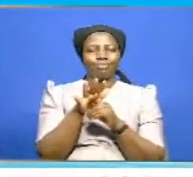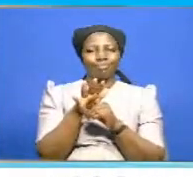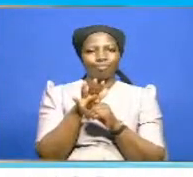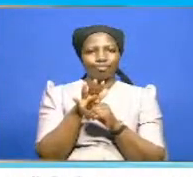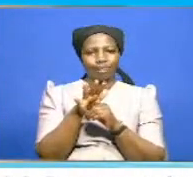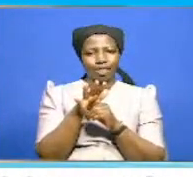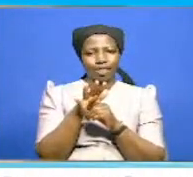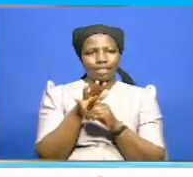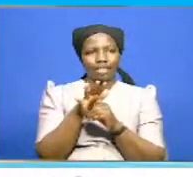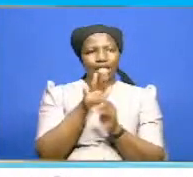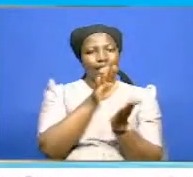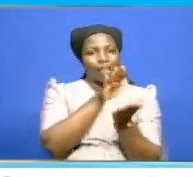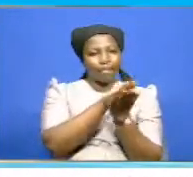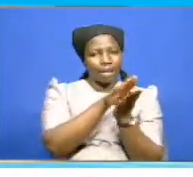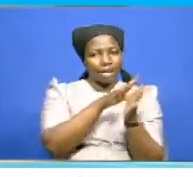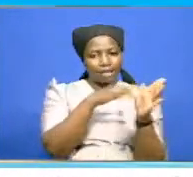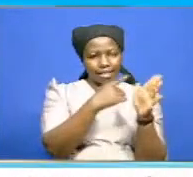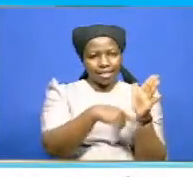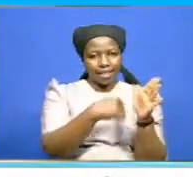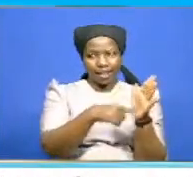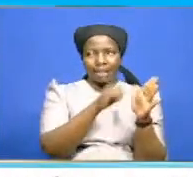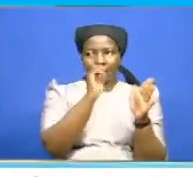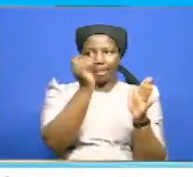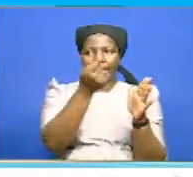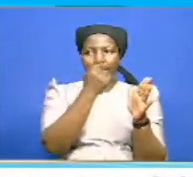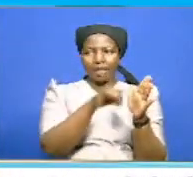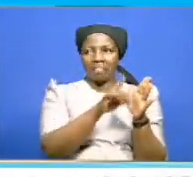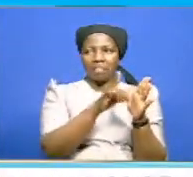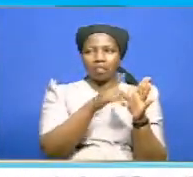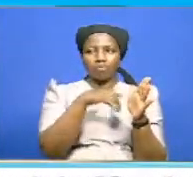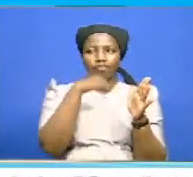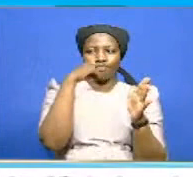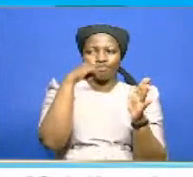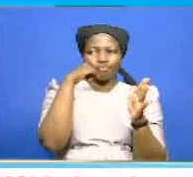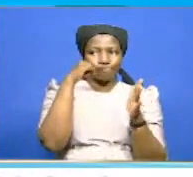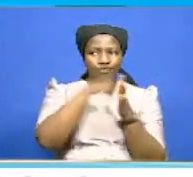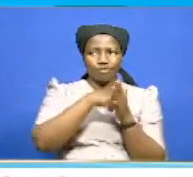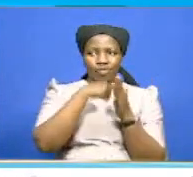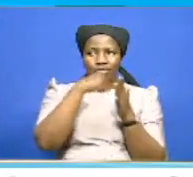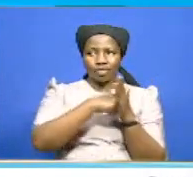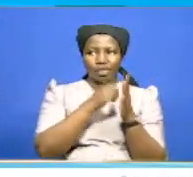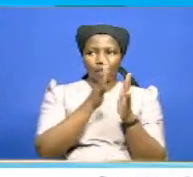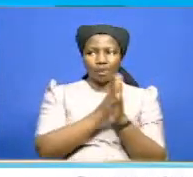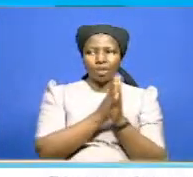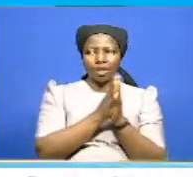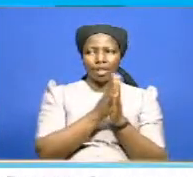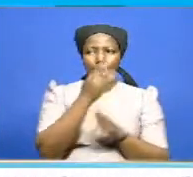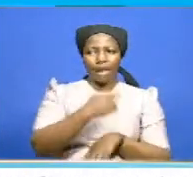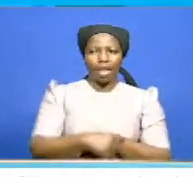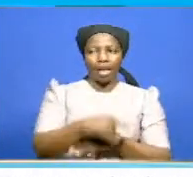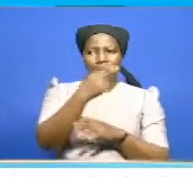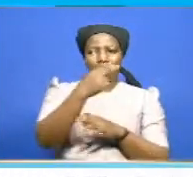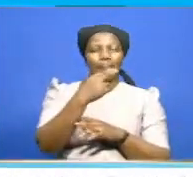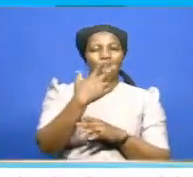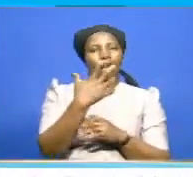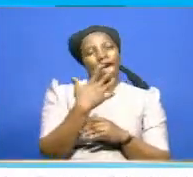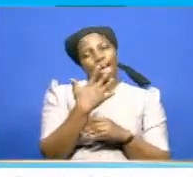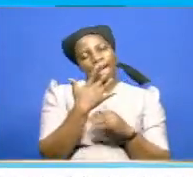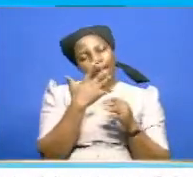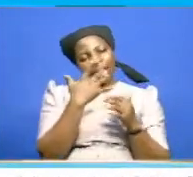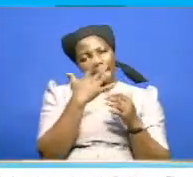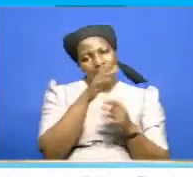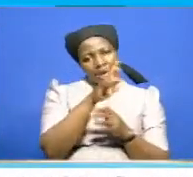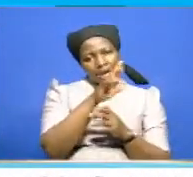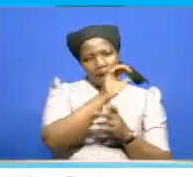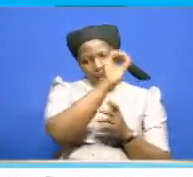Kenya, the banking industry in Kenya was battling with high rates of NPLs or